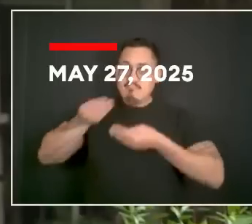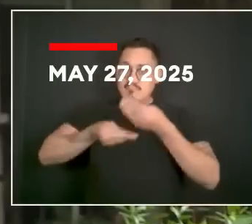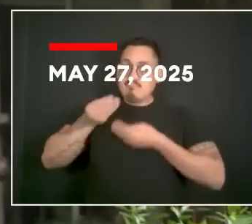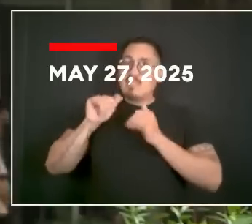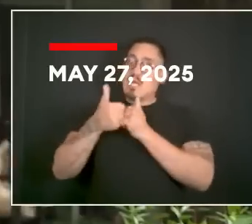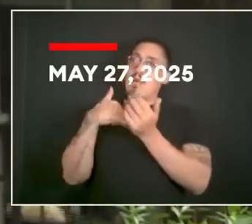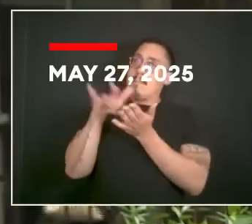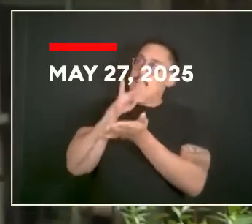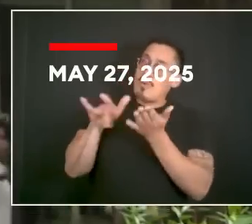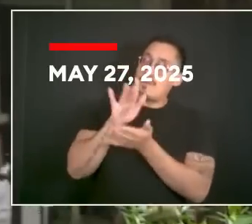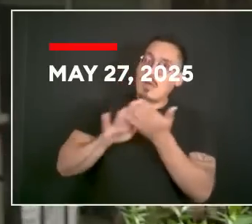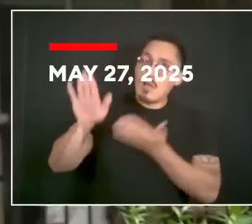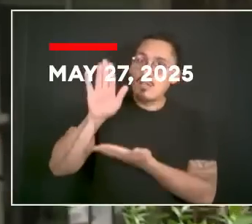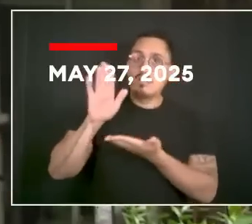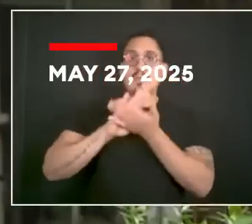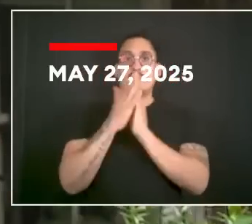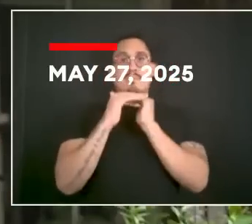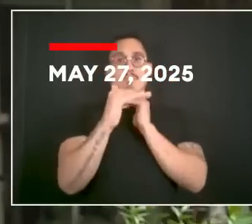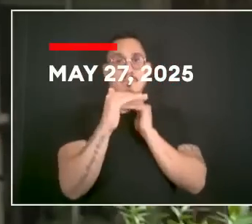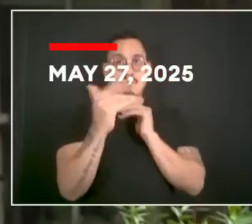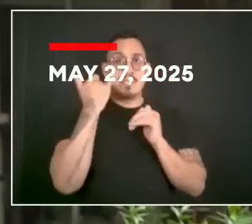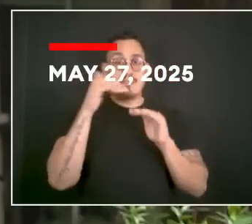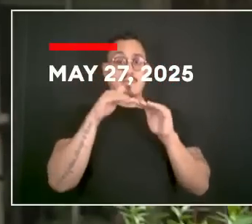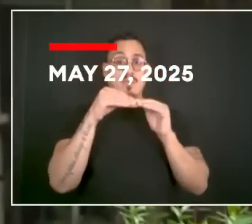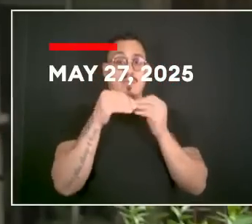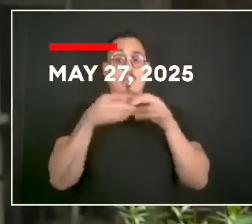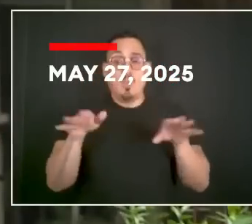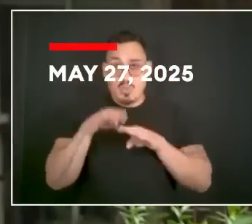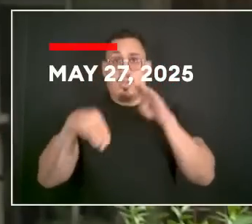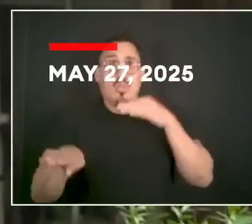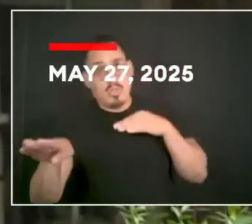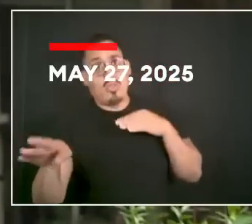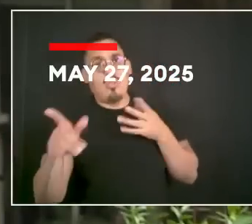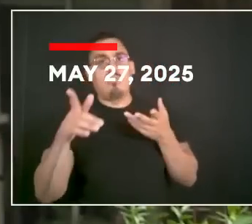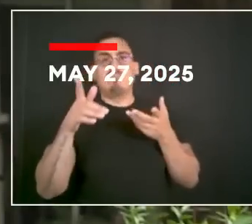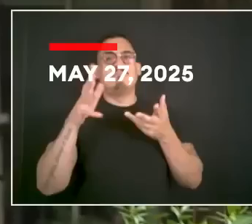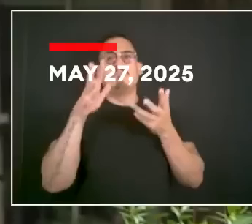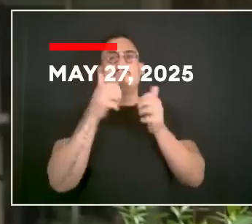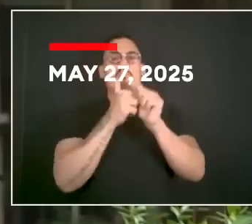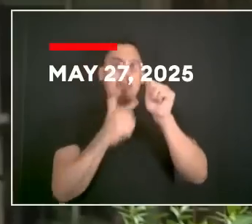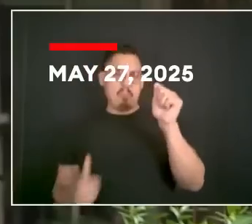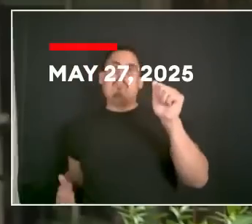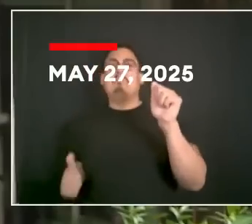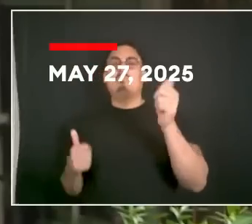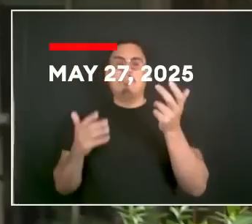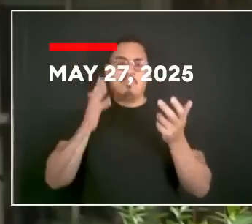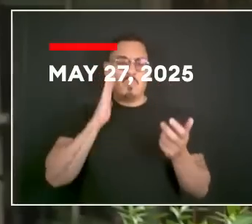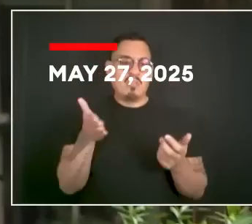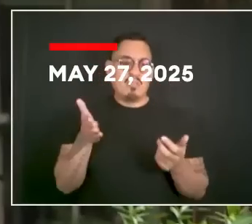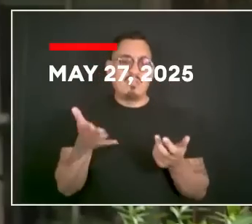They lose that wealth, you're going to gut middle-class New Yorkers, and they're not taking it into account at all. So all